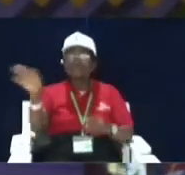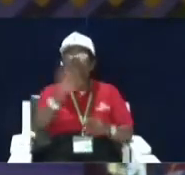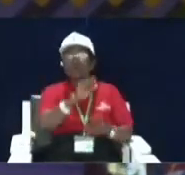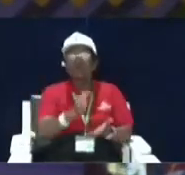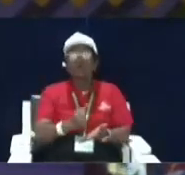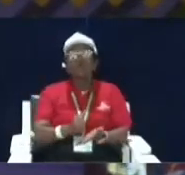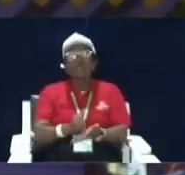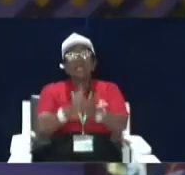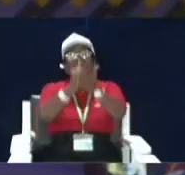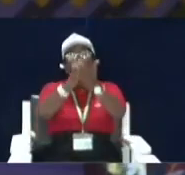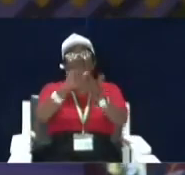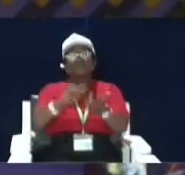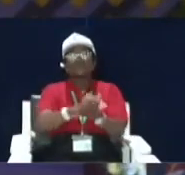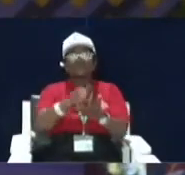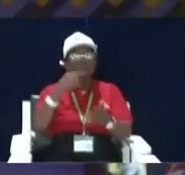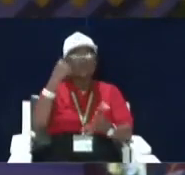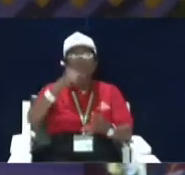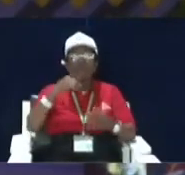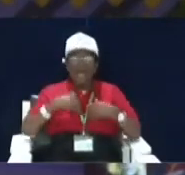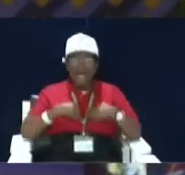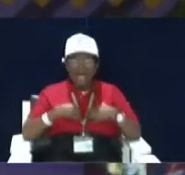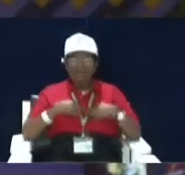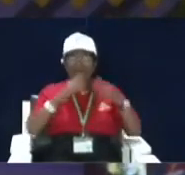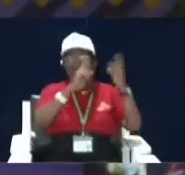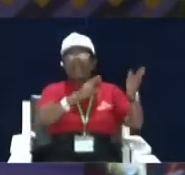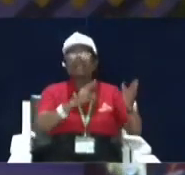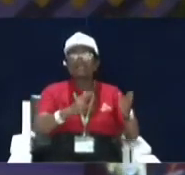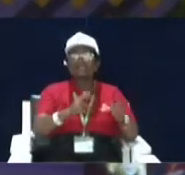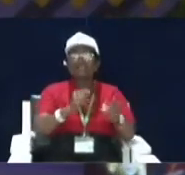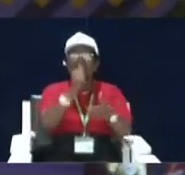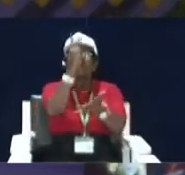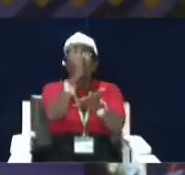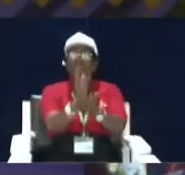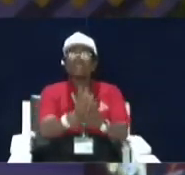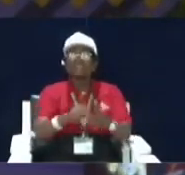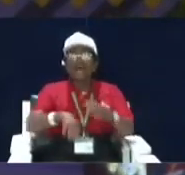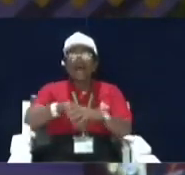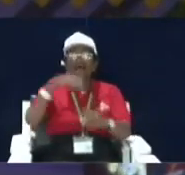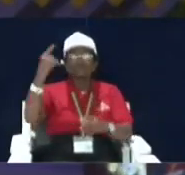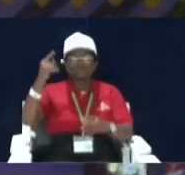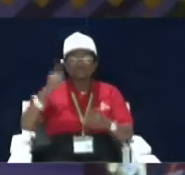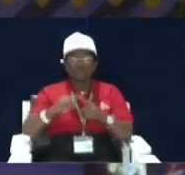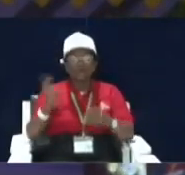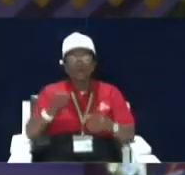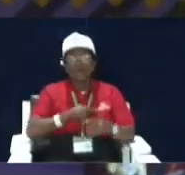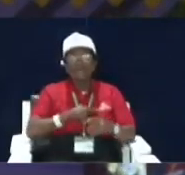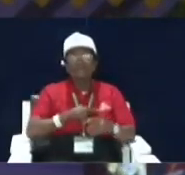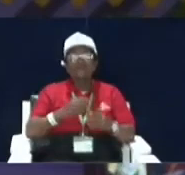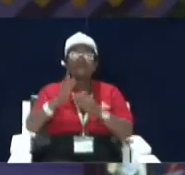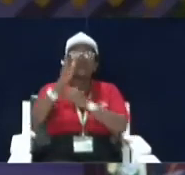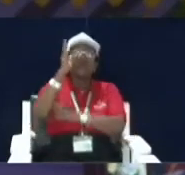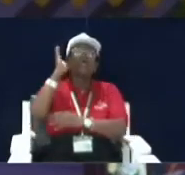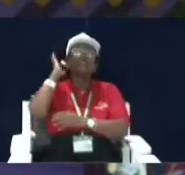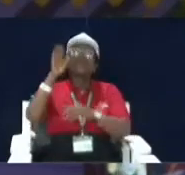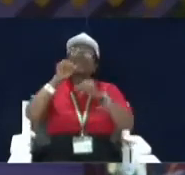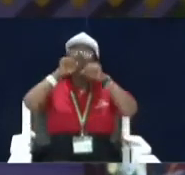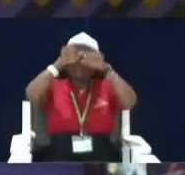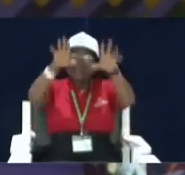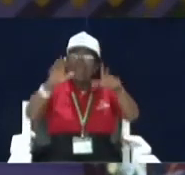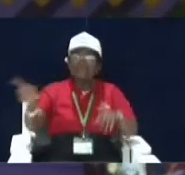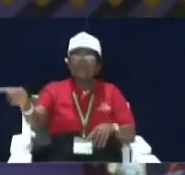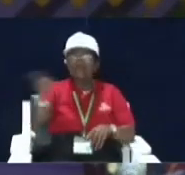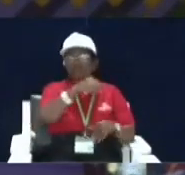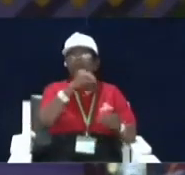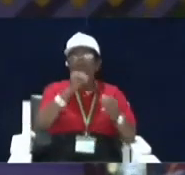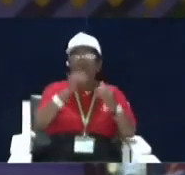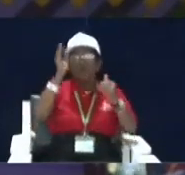us, the Almighty God will bless you more than you expect, so that you will be able